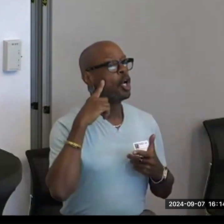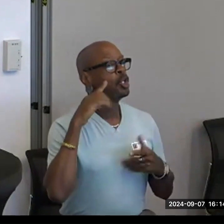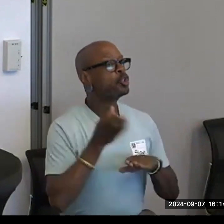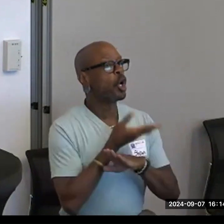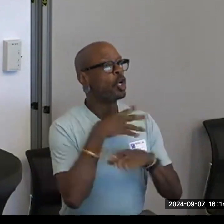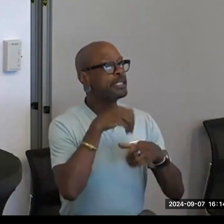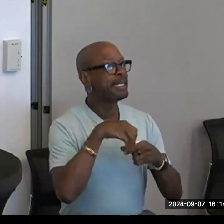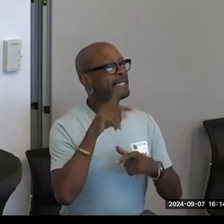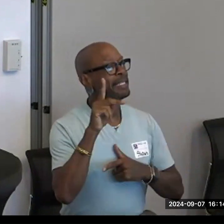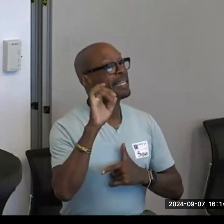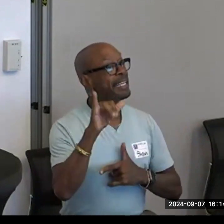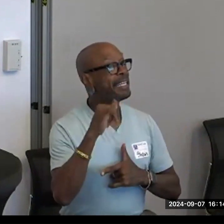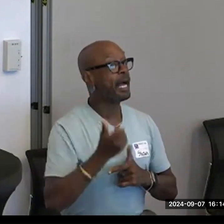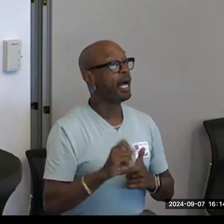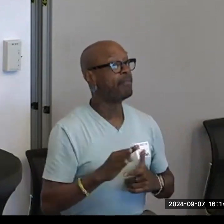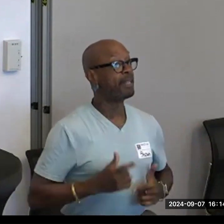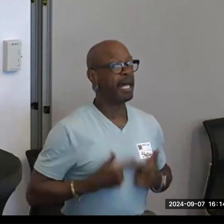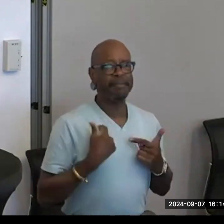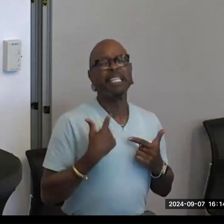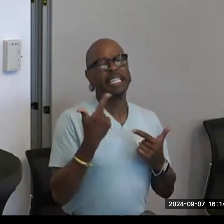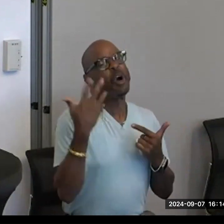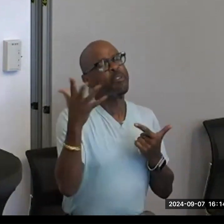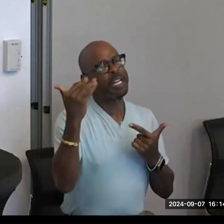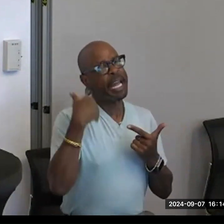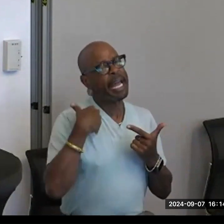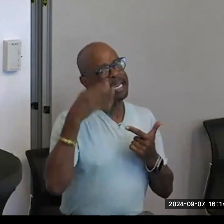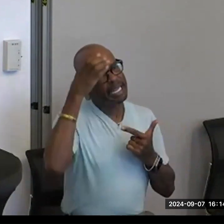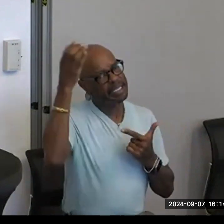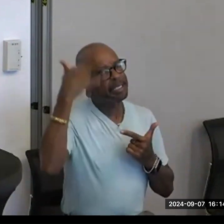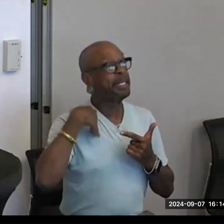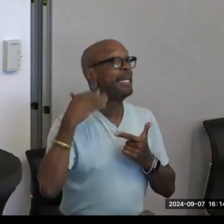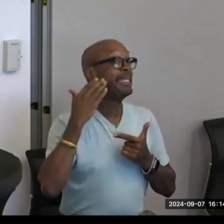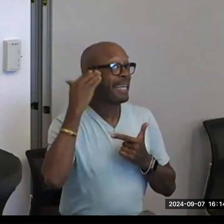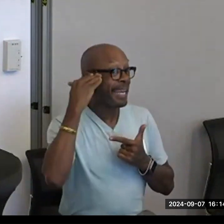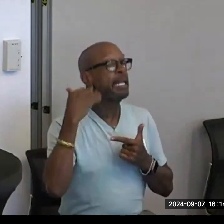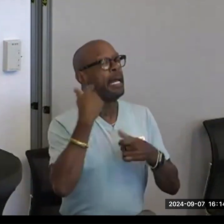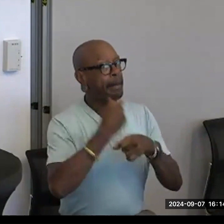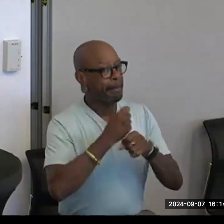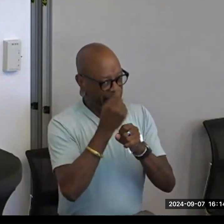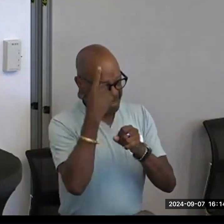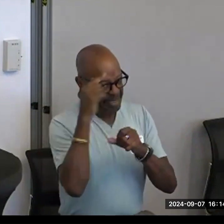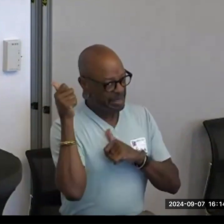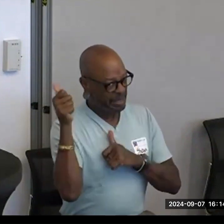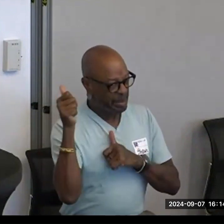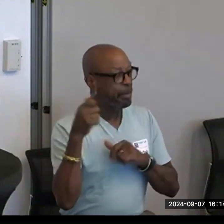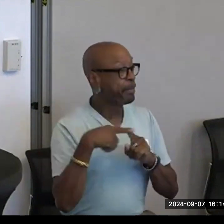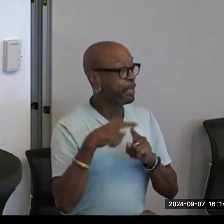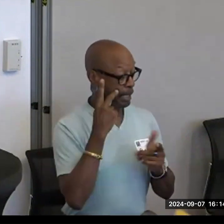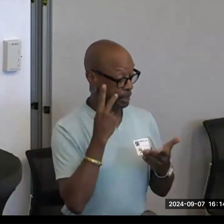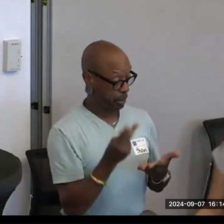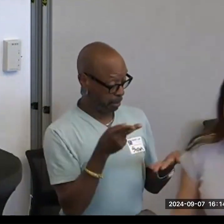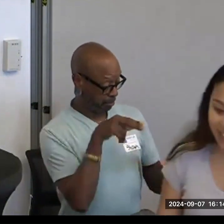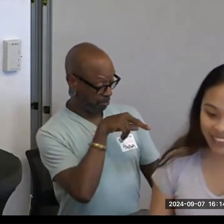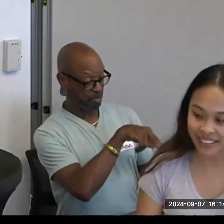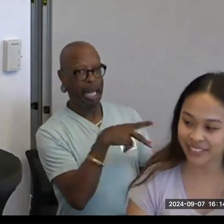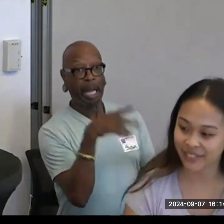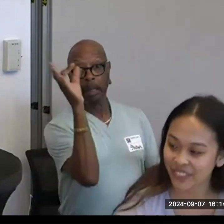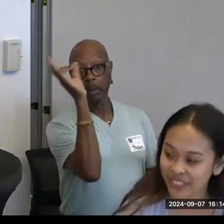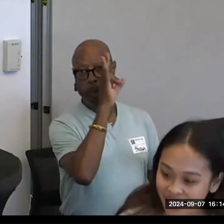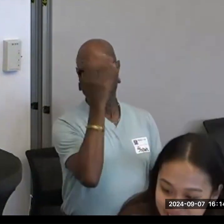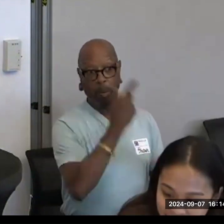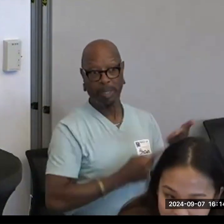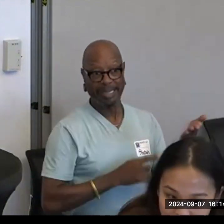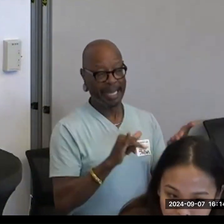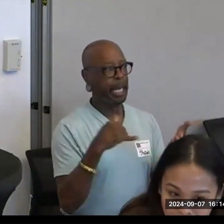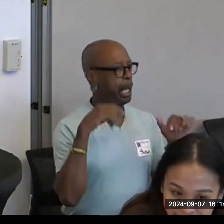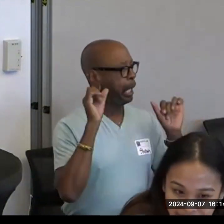Because he had it in his head. He knew what it looked like, so it made sense to him. When I first saw that, I didn't have any idea what it was. It could have